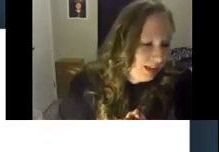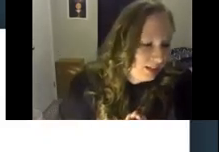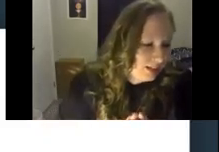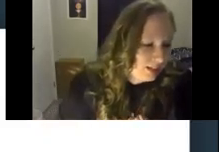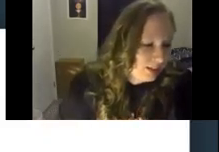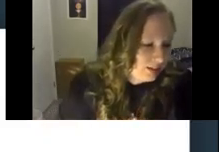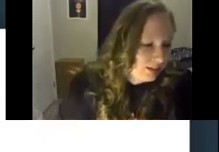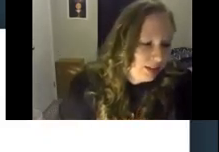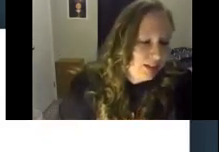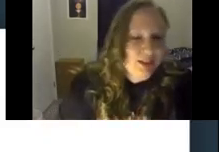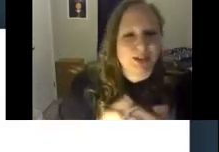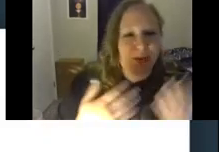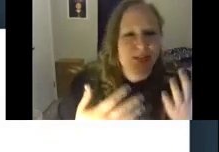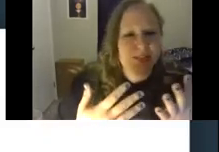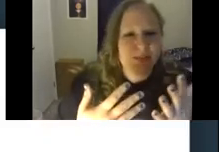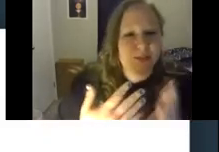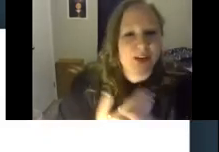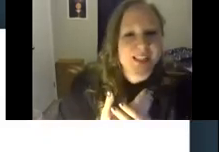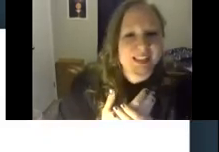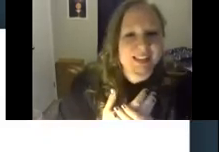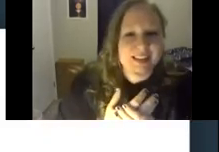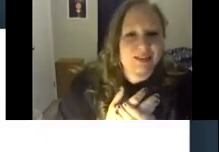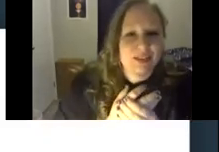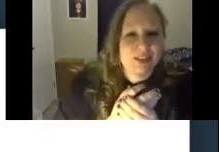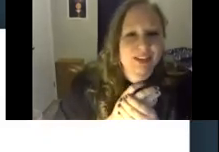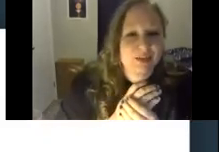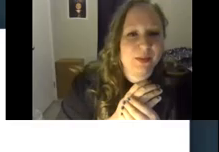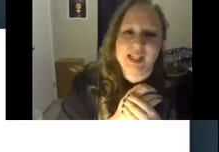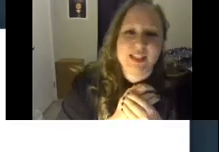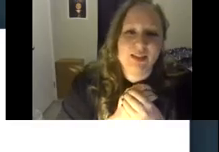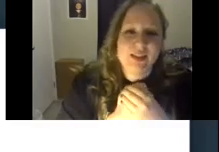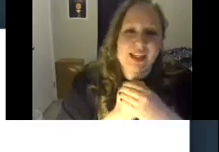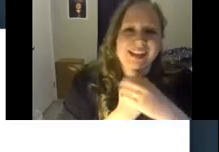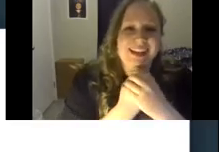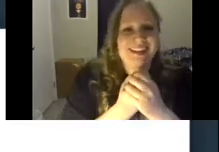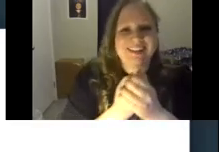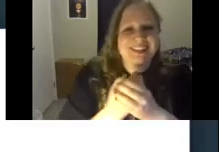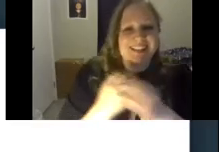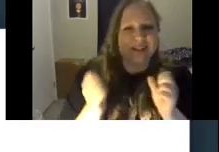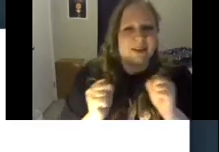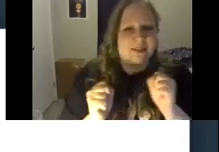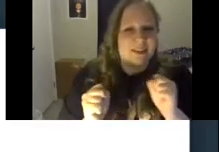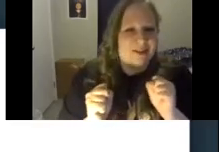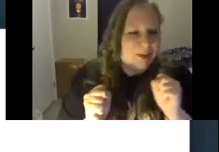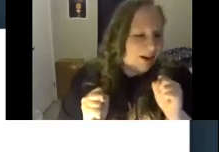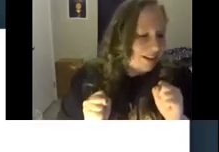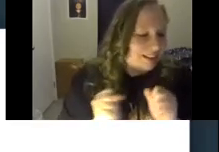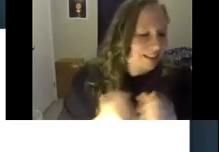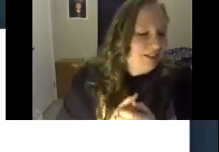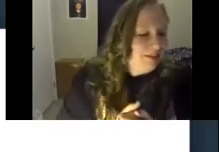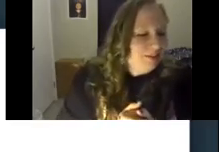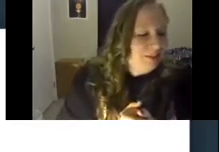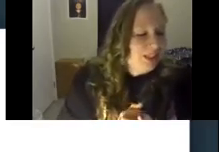Okay. So, phrases, if you're ready to do that, my favorite